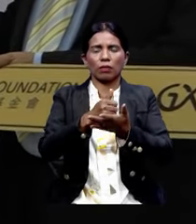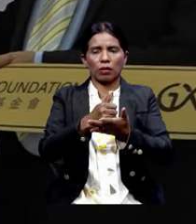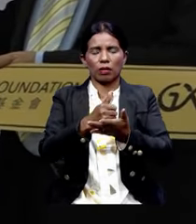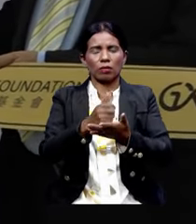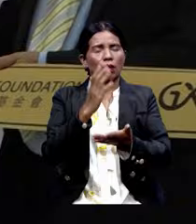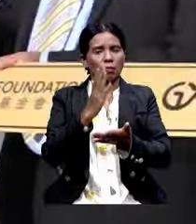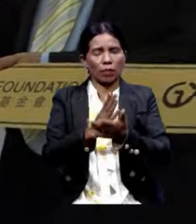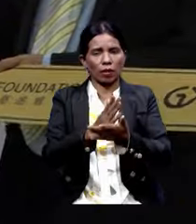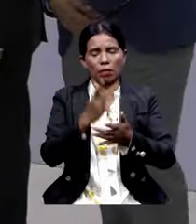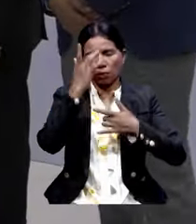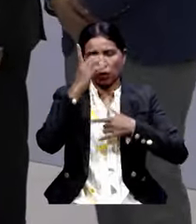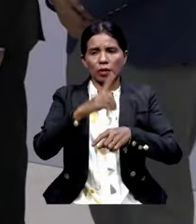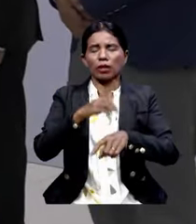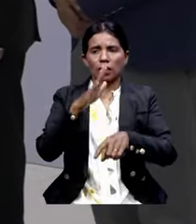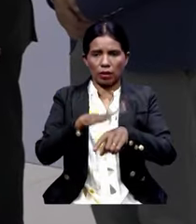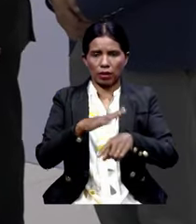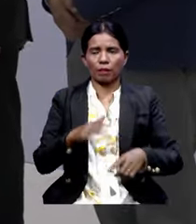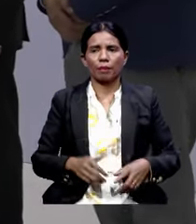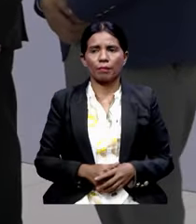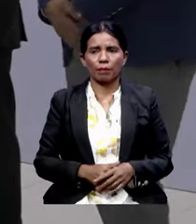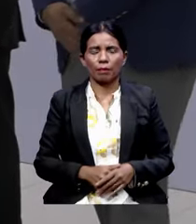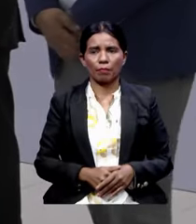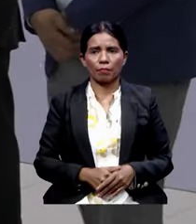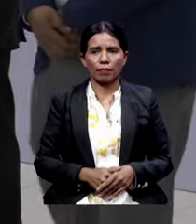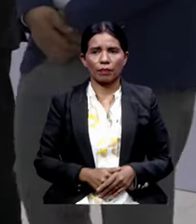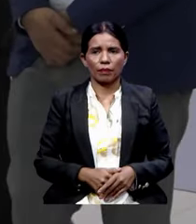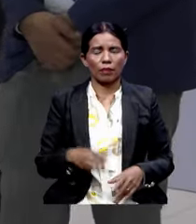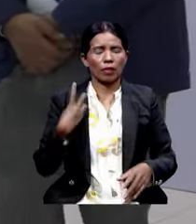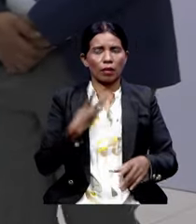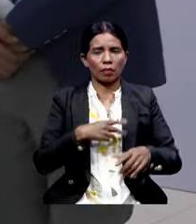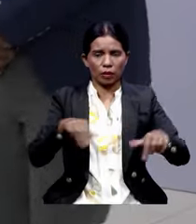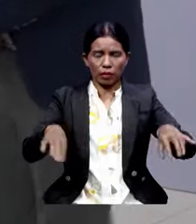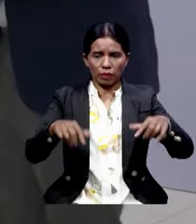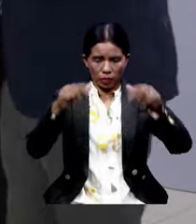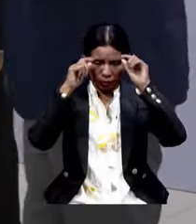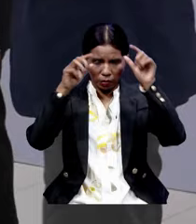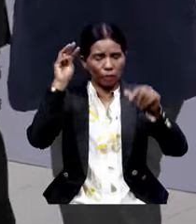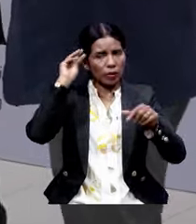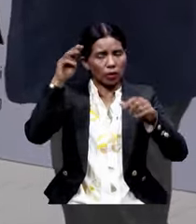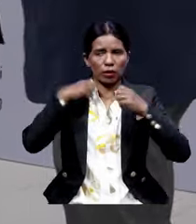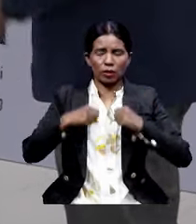dengue fever. With the assistance of the Timor-Leste Ministry of Health,